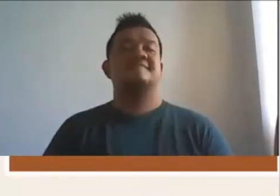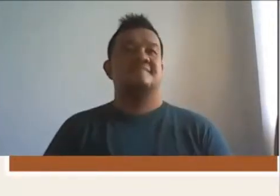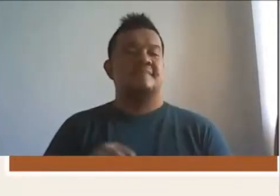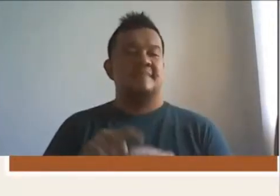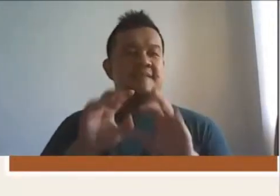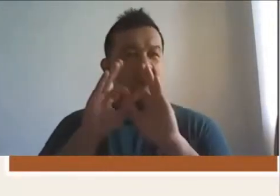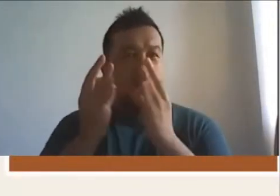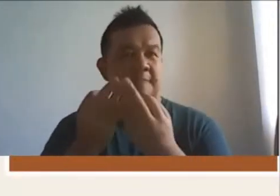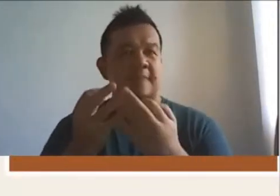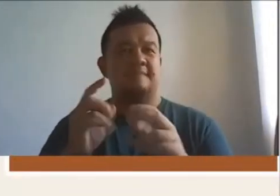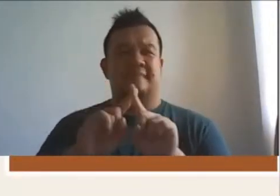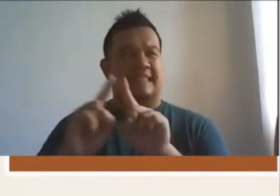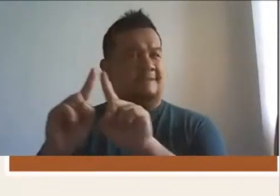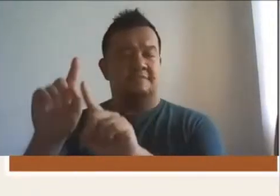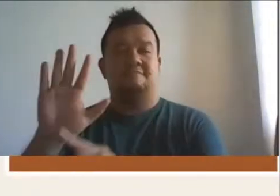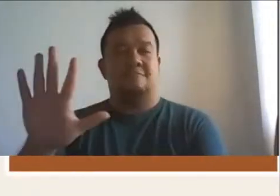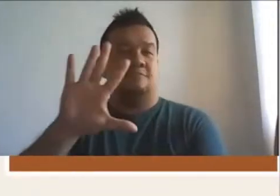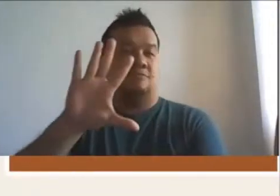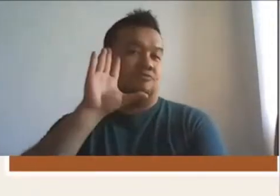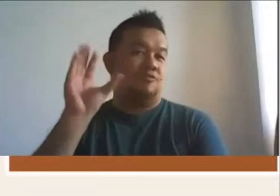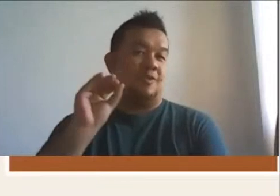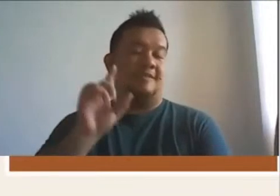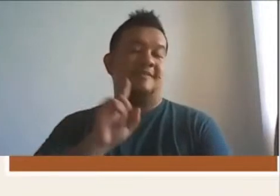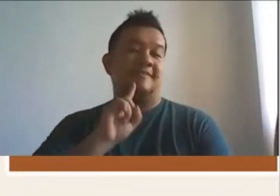life. So second,